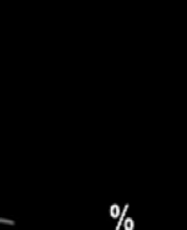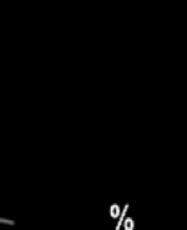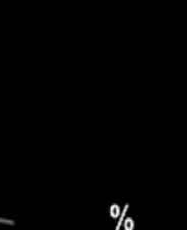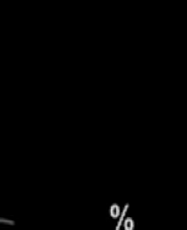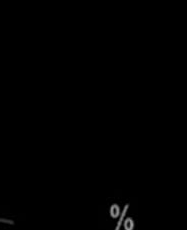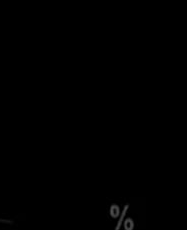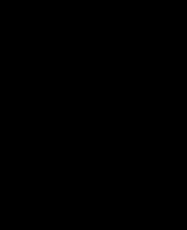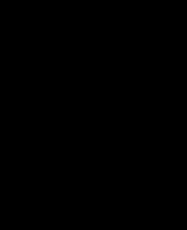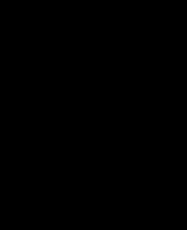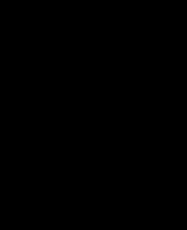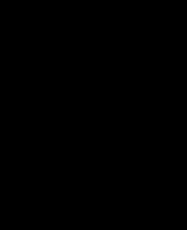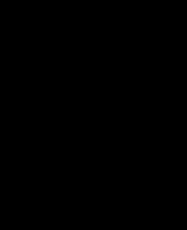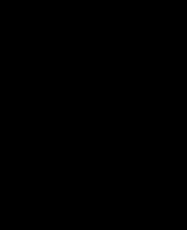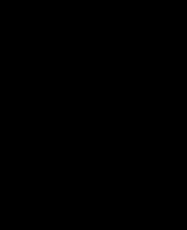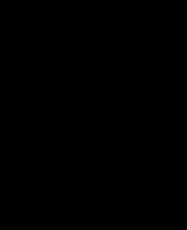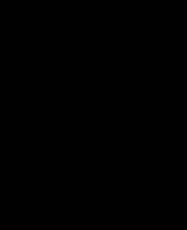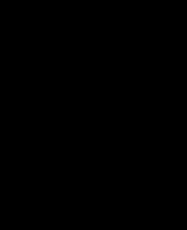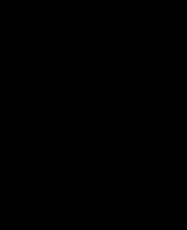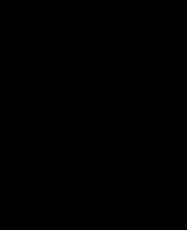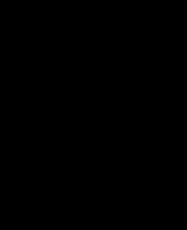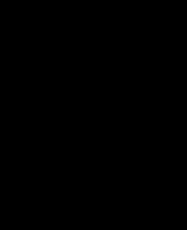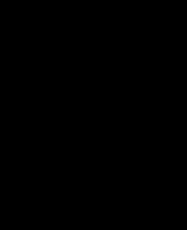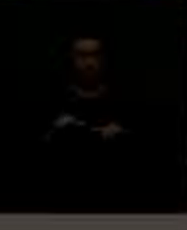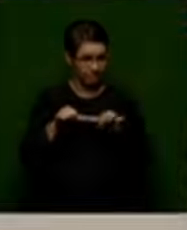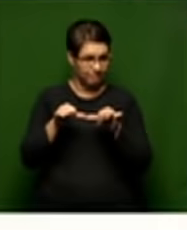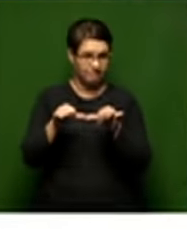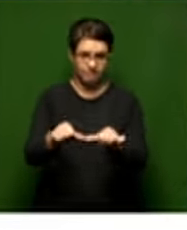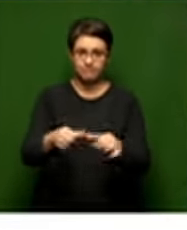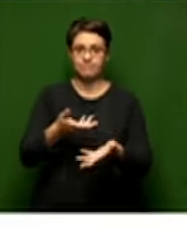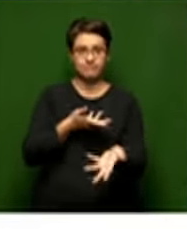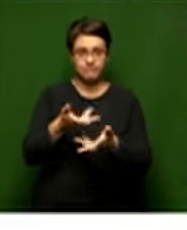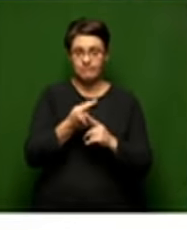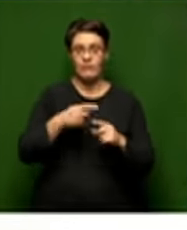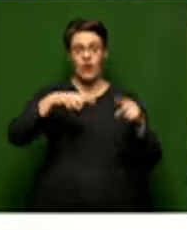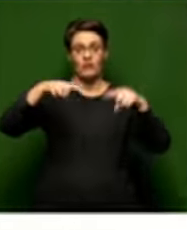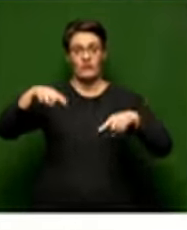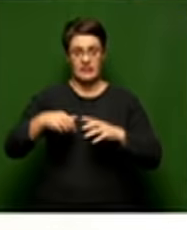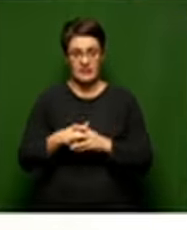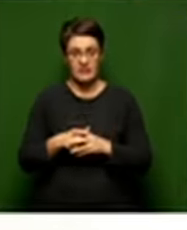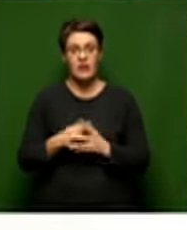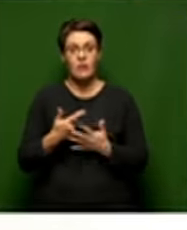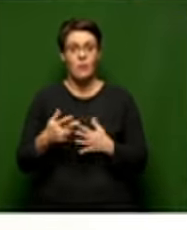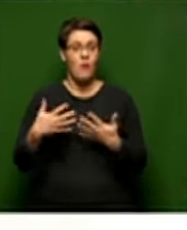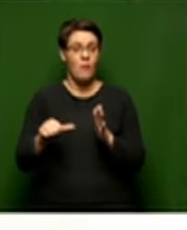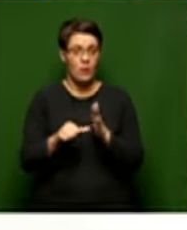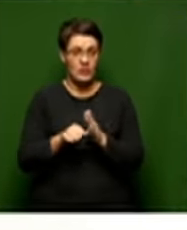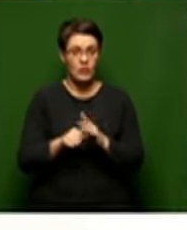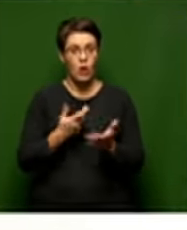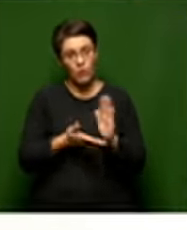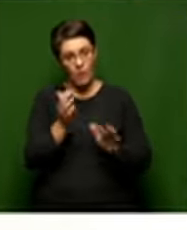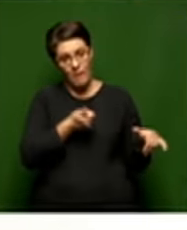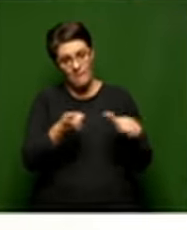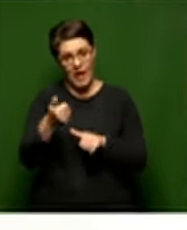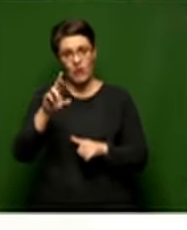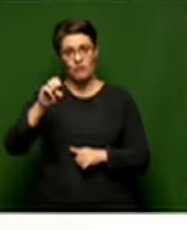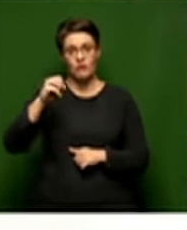graphics that we have for you at this point in time. So we'll keep on talking to graphics, but more importantly, let's go to the rock now,